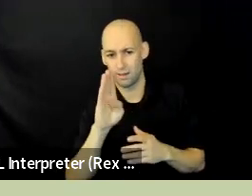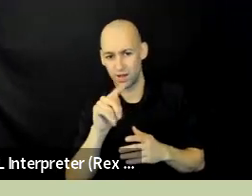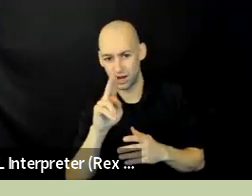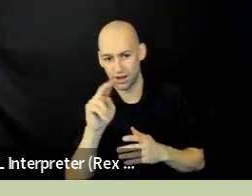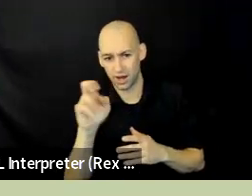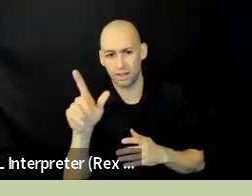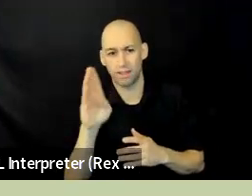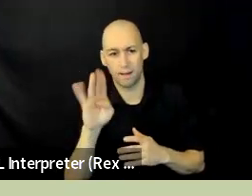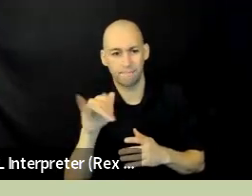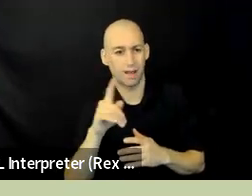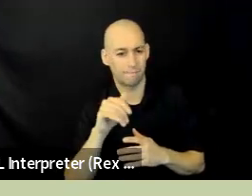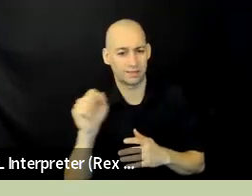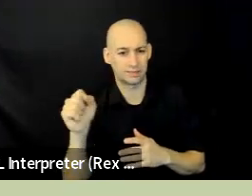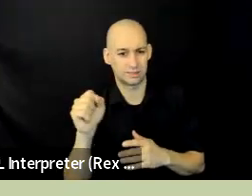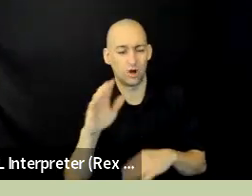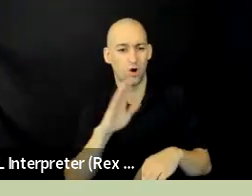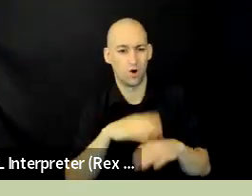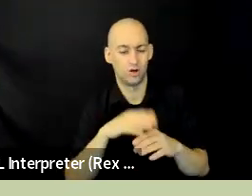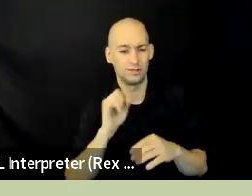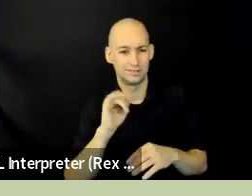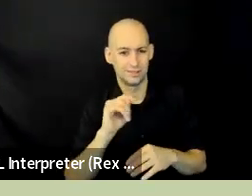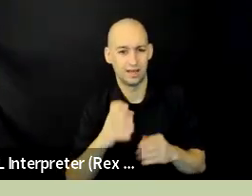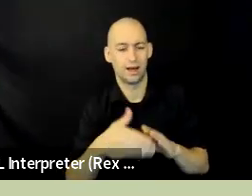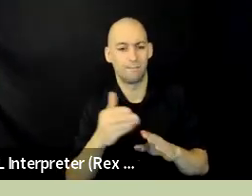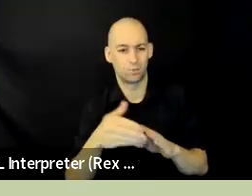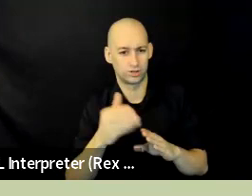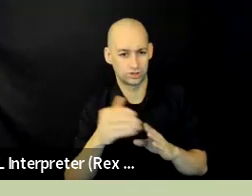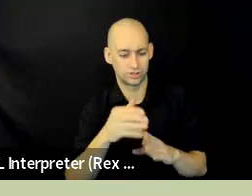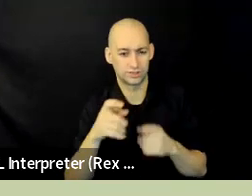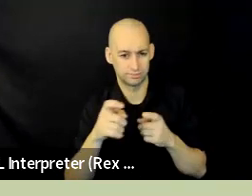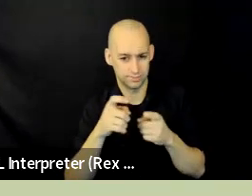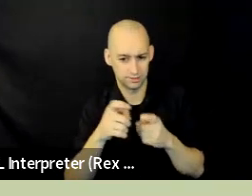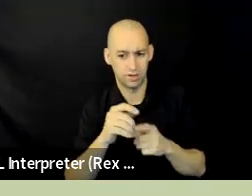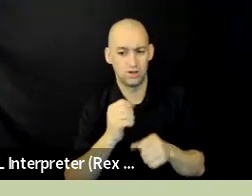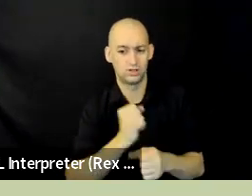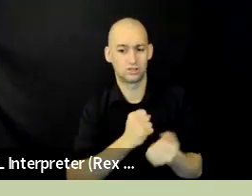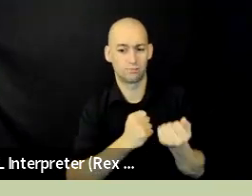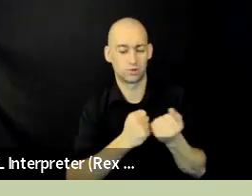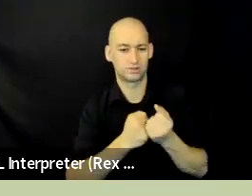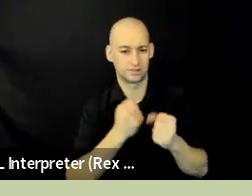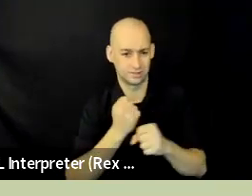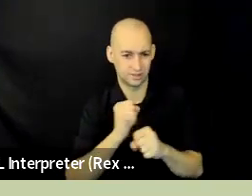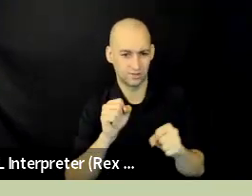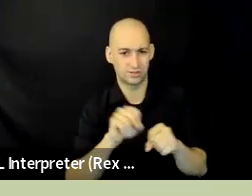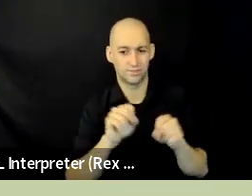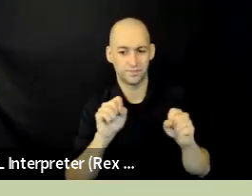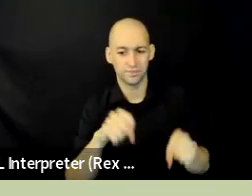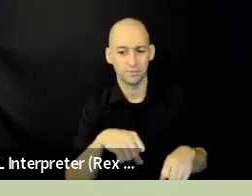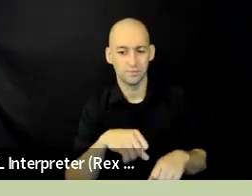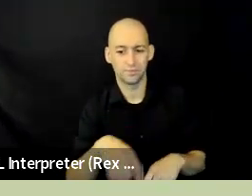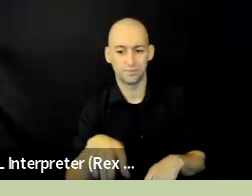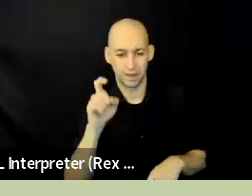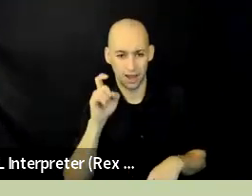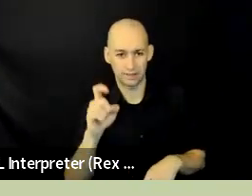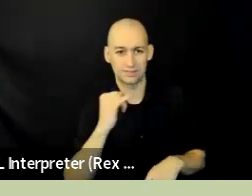includes an on-site operations and maintenance center that would support safety systems and emergency operations. Alternative X